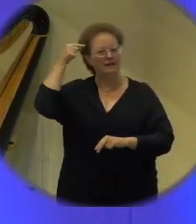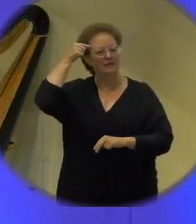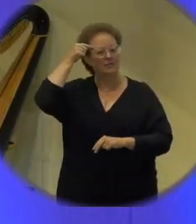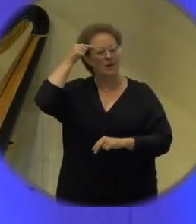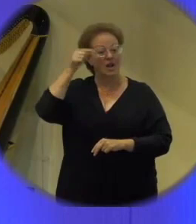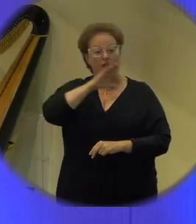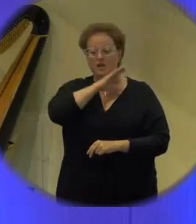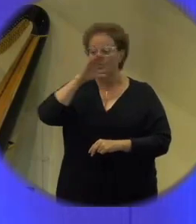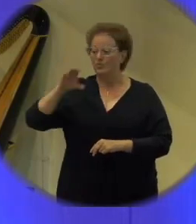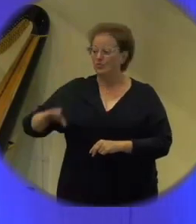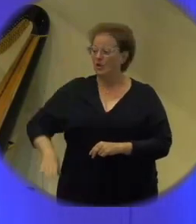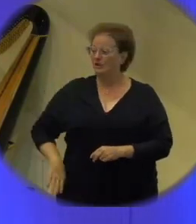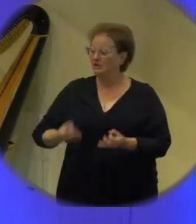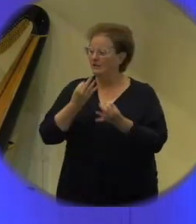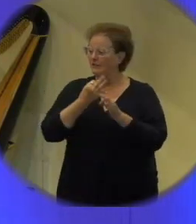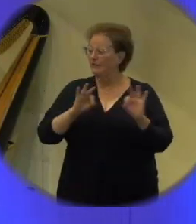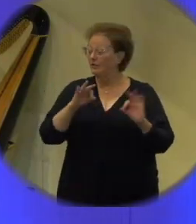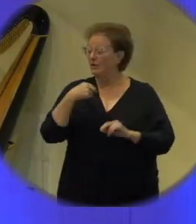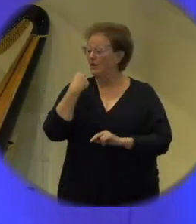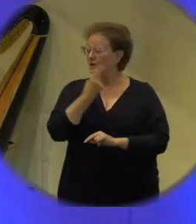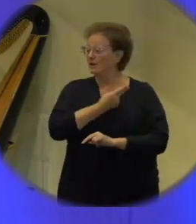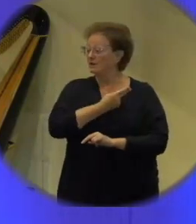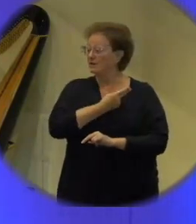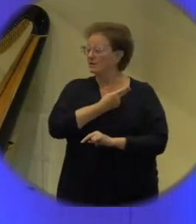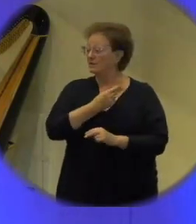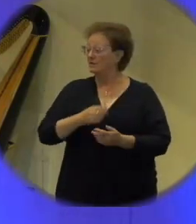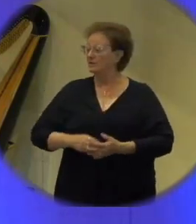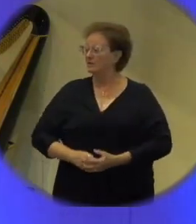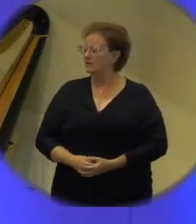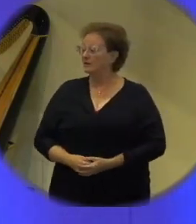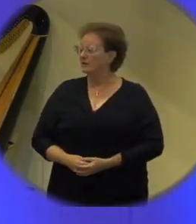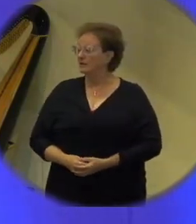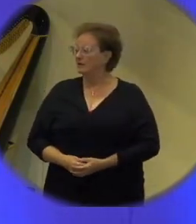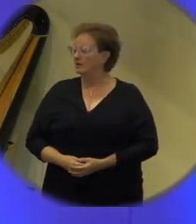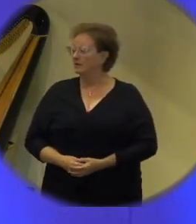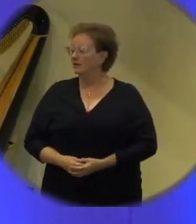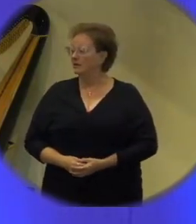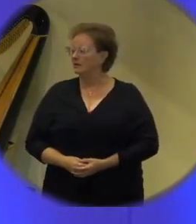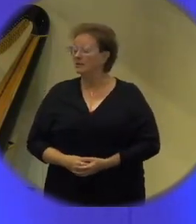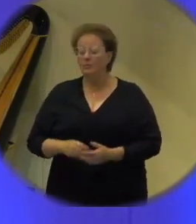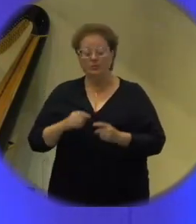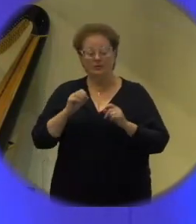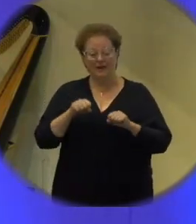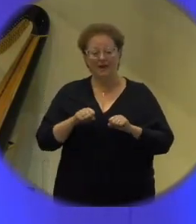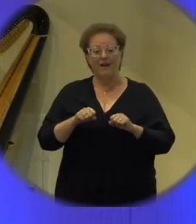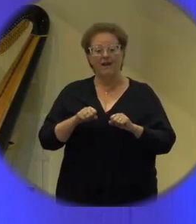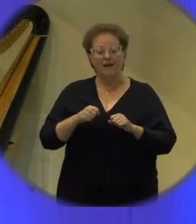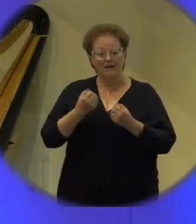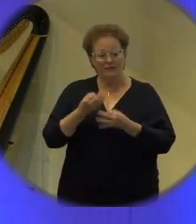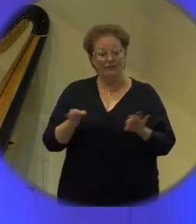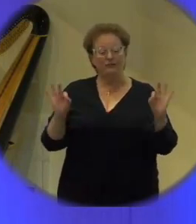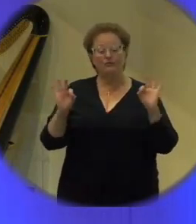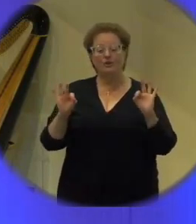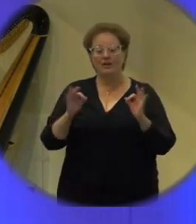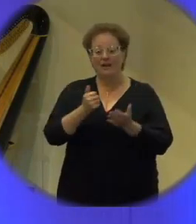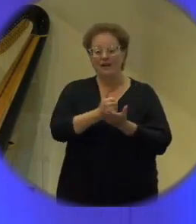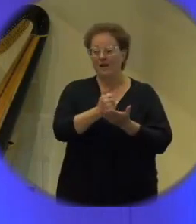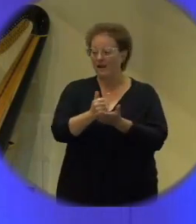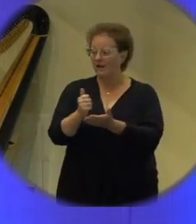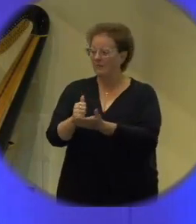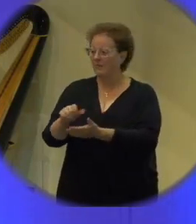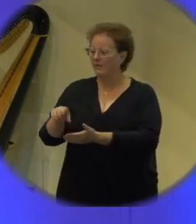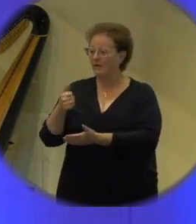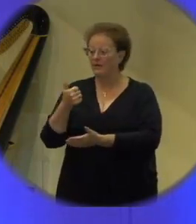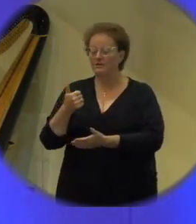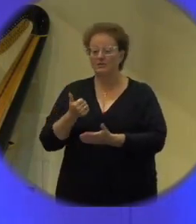me free. But I want to live in freedom for others. Thank God I live in this country to do that. That's fine. But my freedom comes from above.